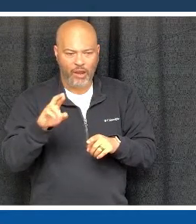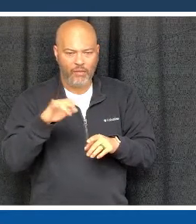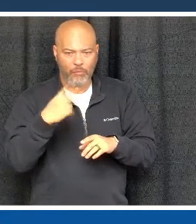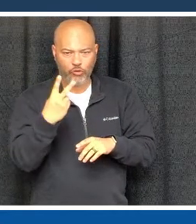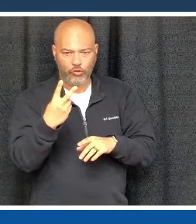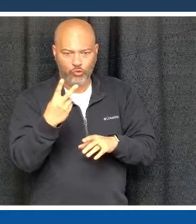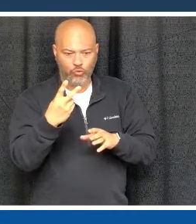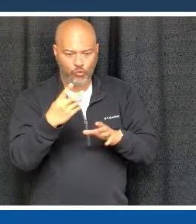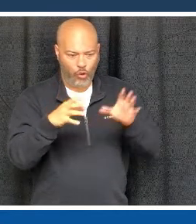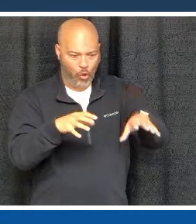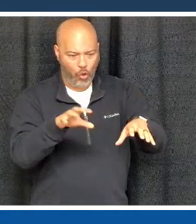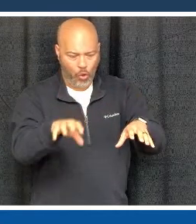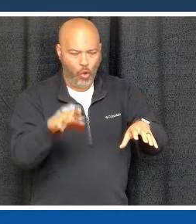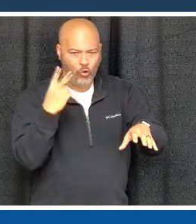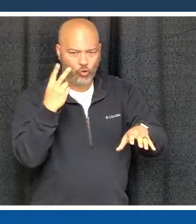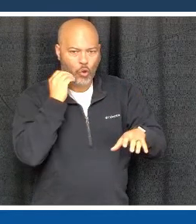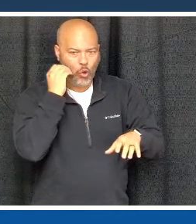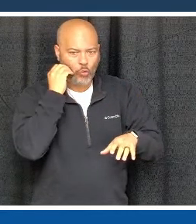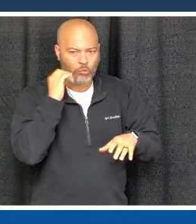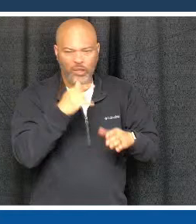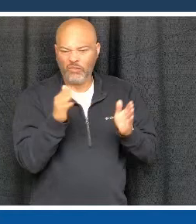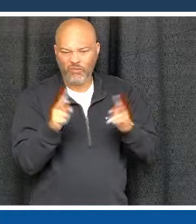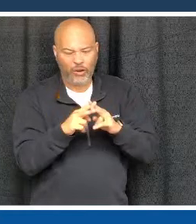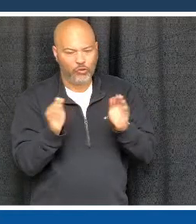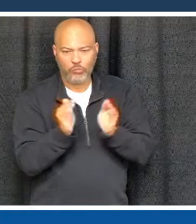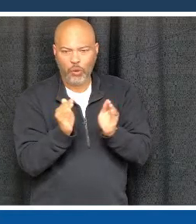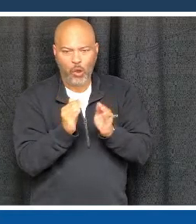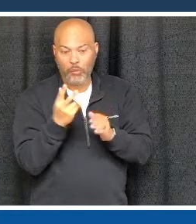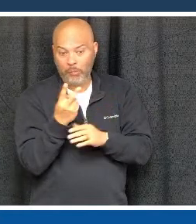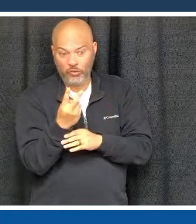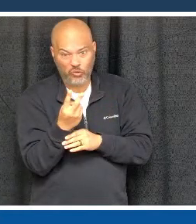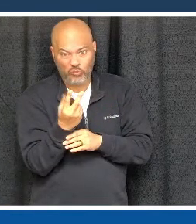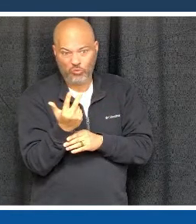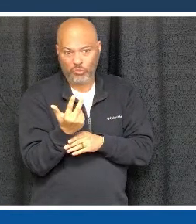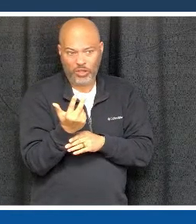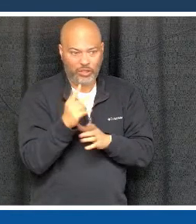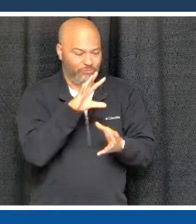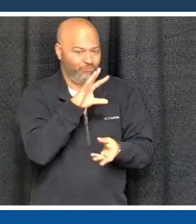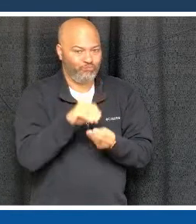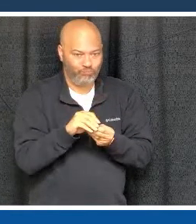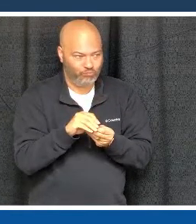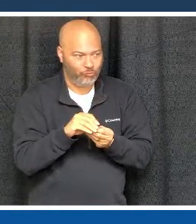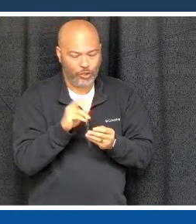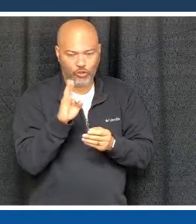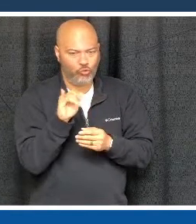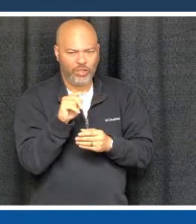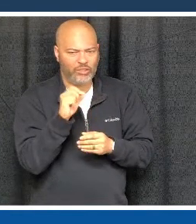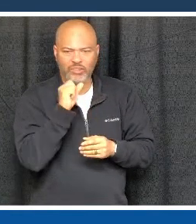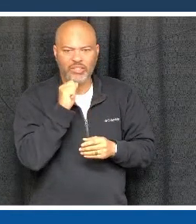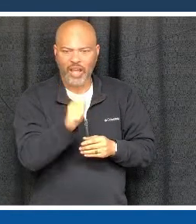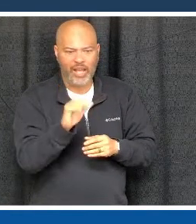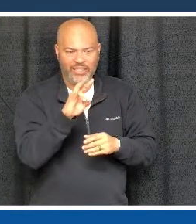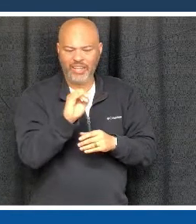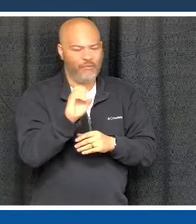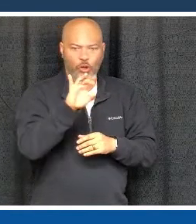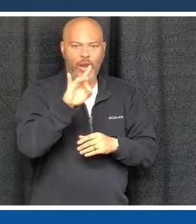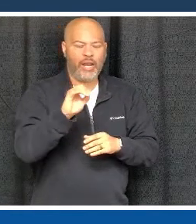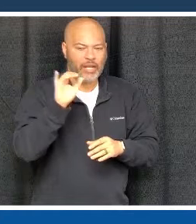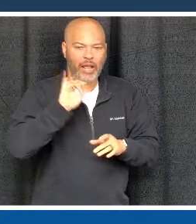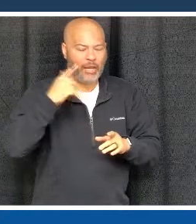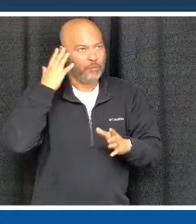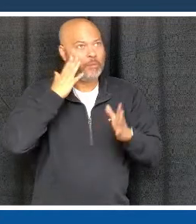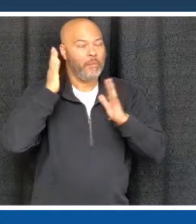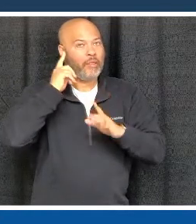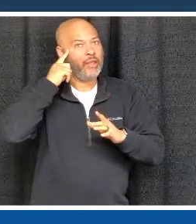on that parcel. These are small mobile home parks, 2, maybe 3 total units, not 70 or 80 like we might think of